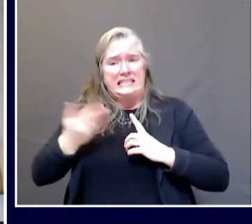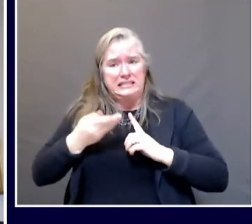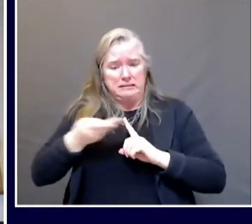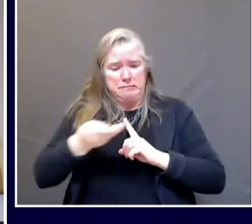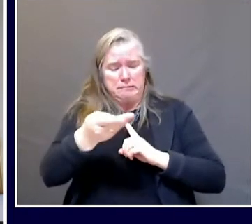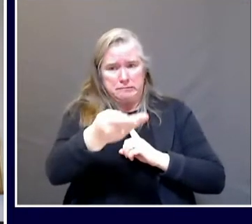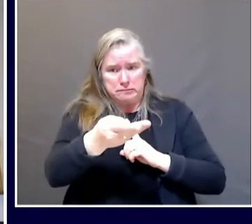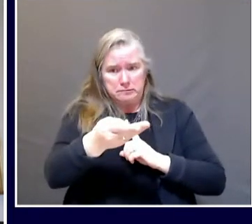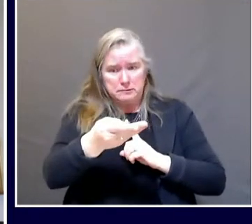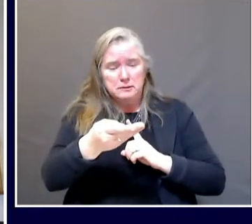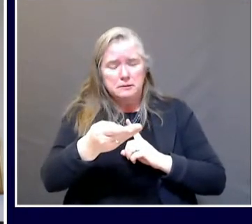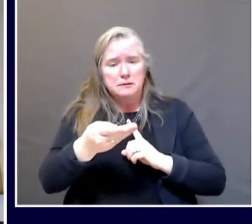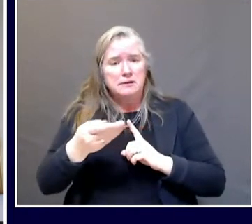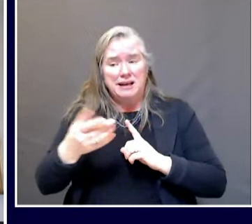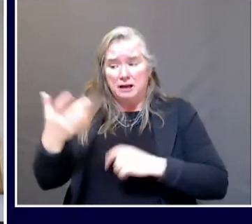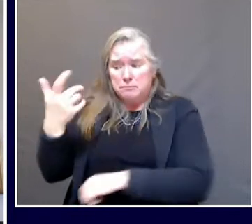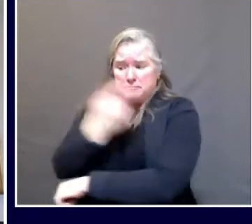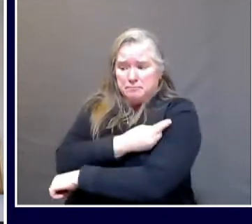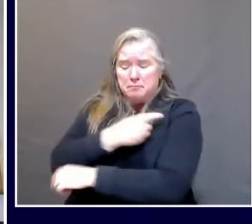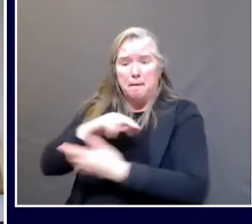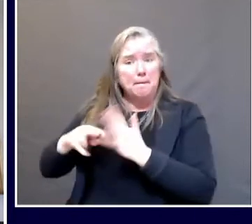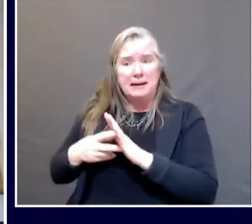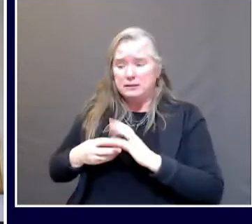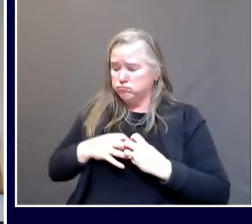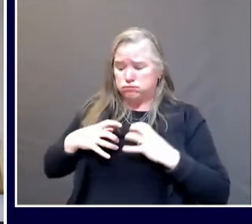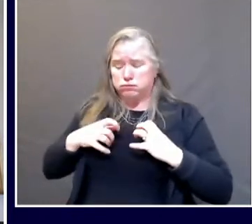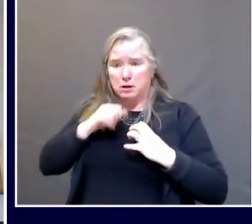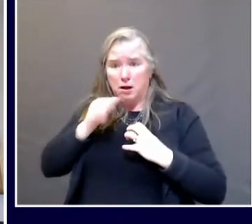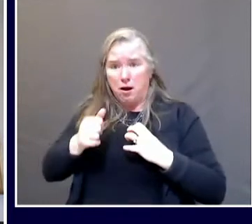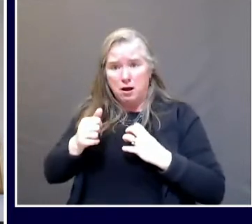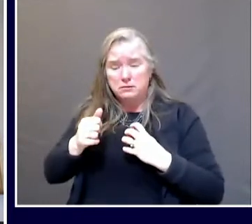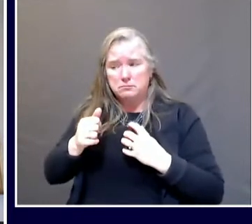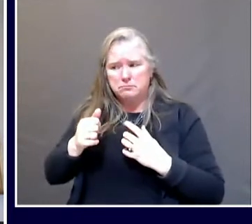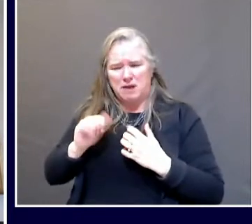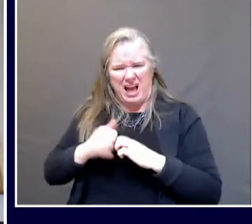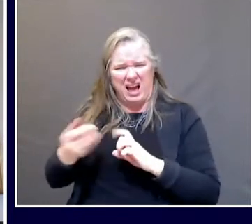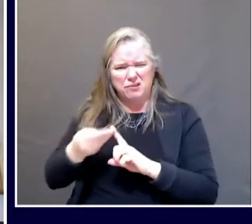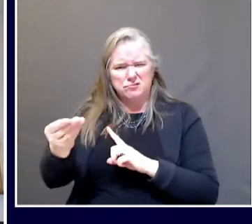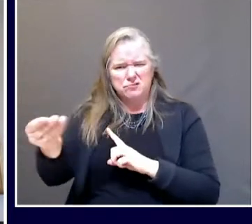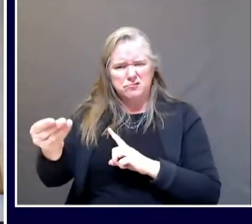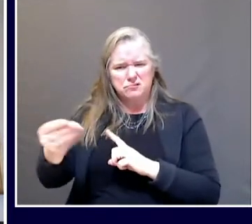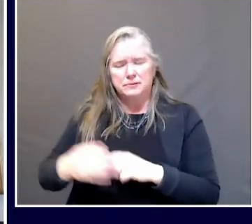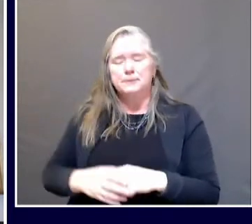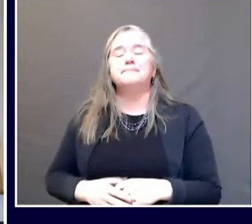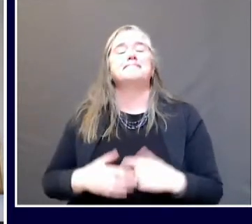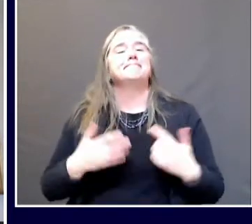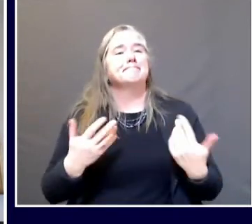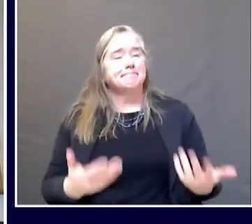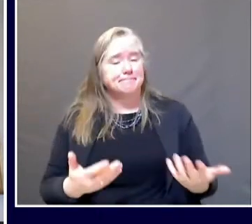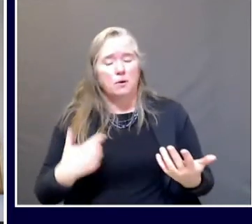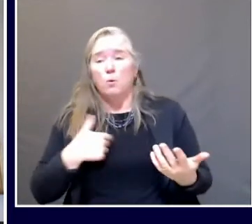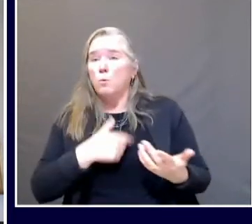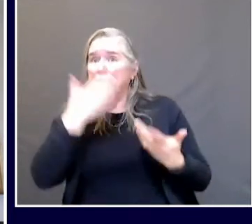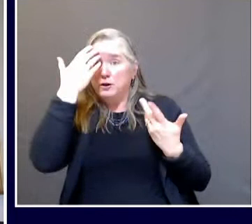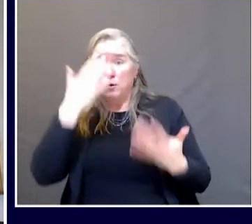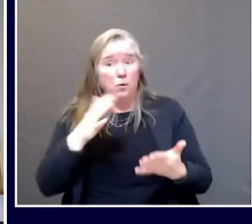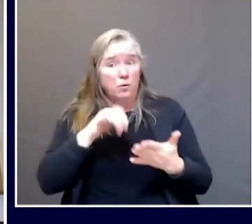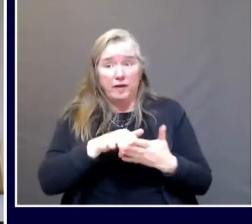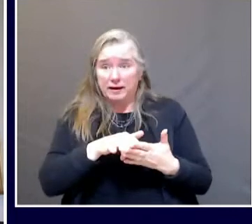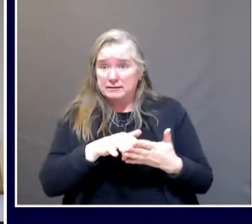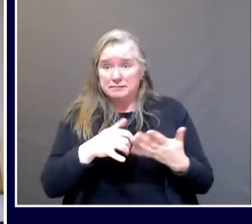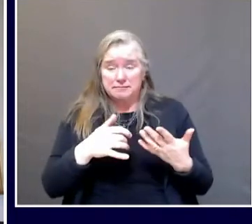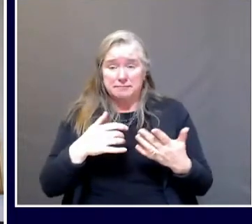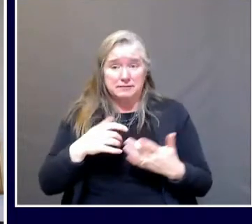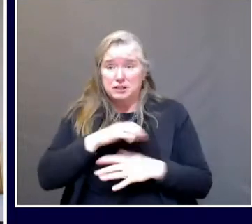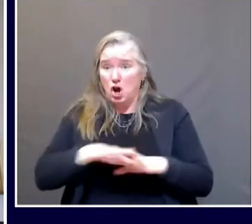still replicating in the body, and that's why the studies underway to determine that are ongoing. Those studies involve taking individuals who have been